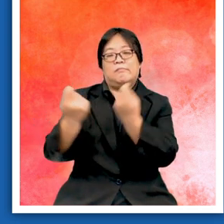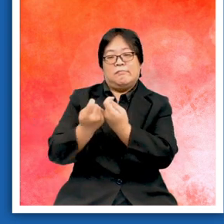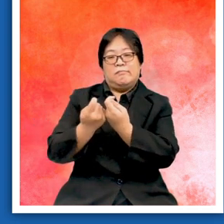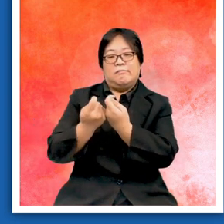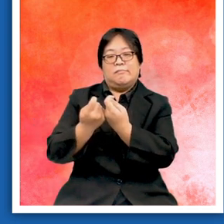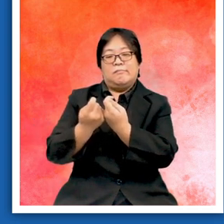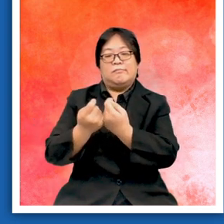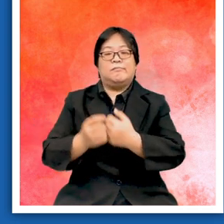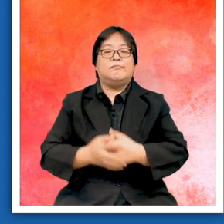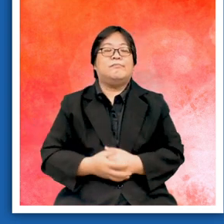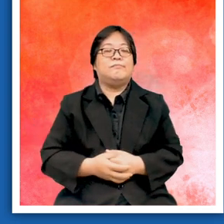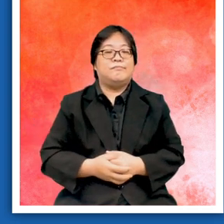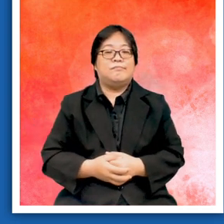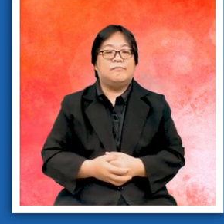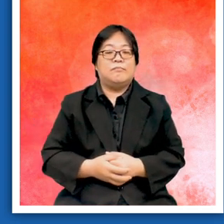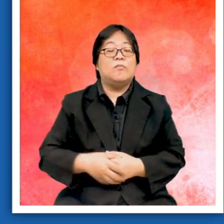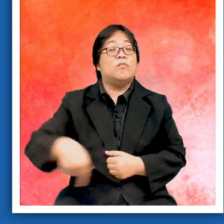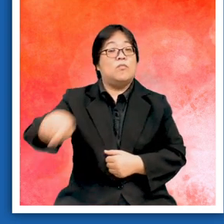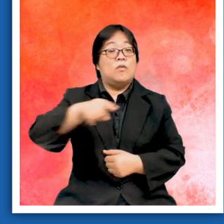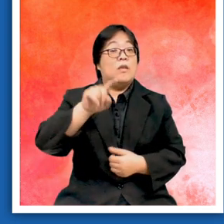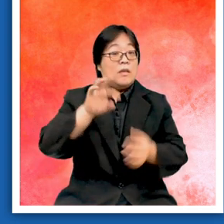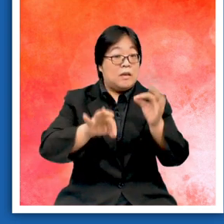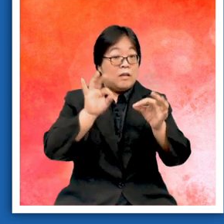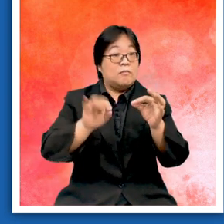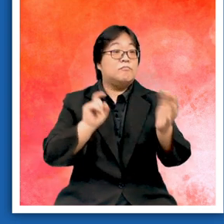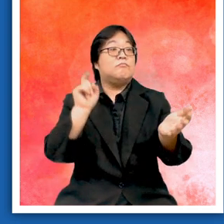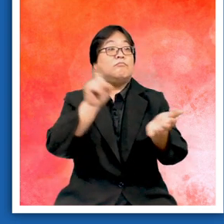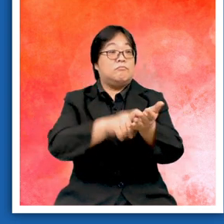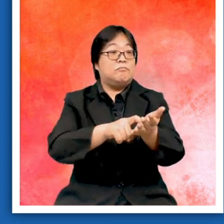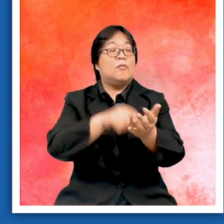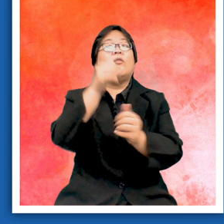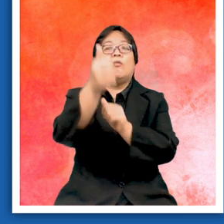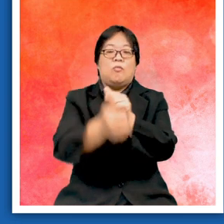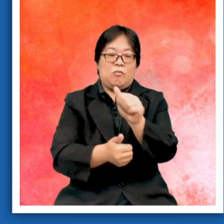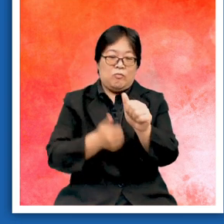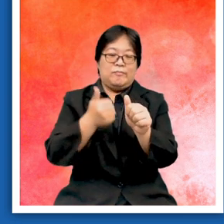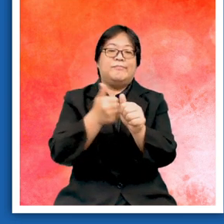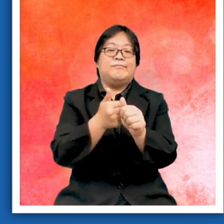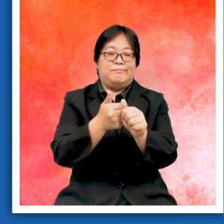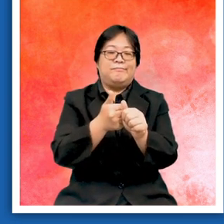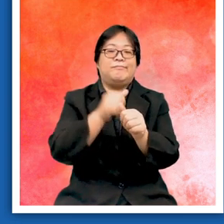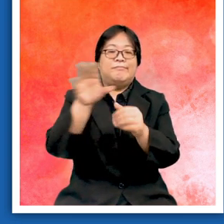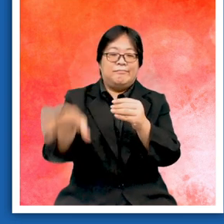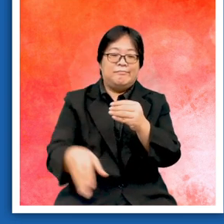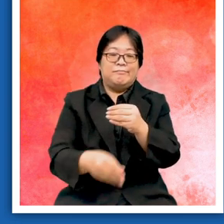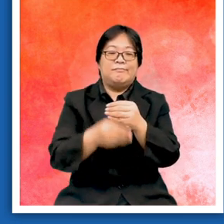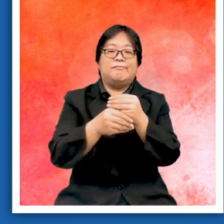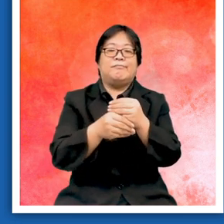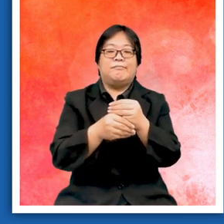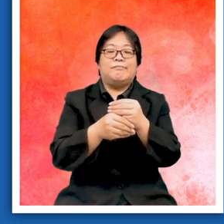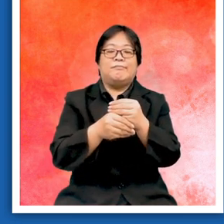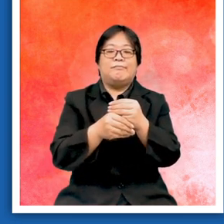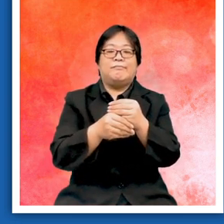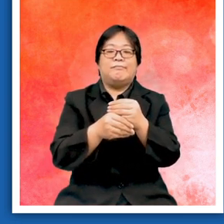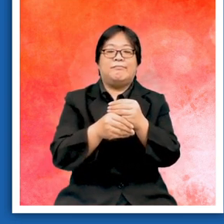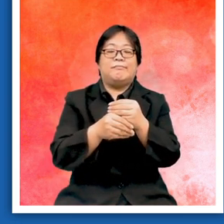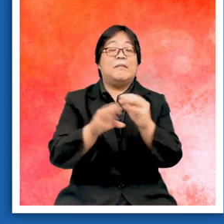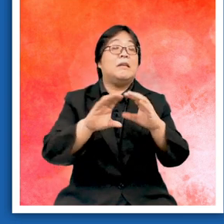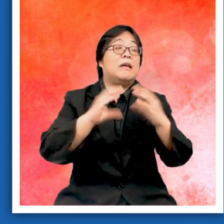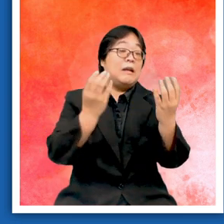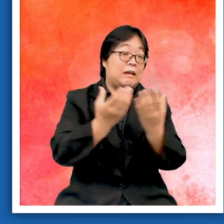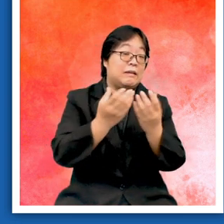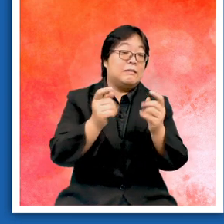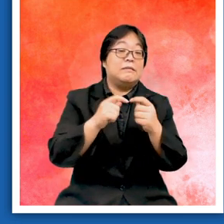click on join team. And you will automatically be admitted to the class